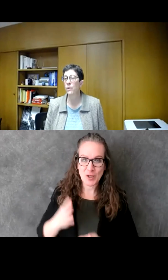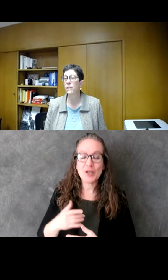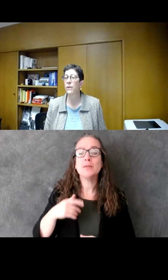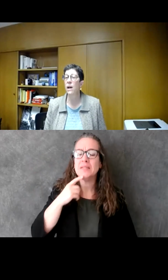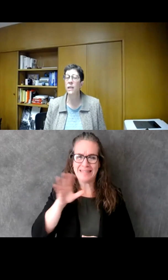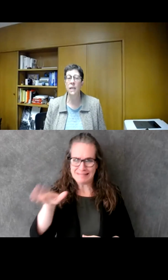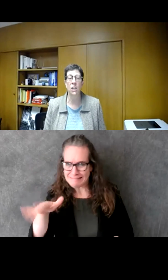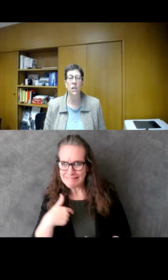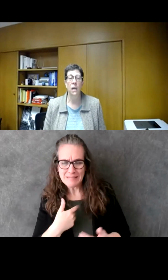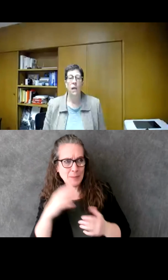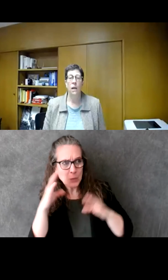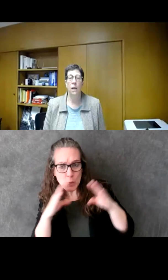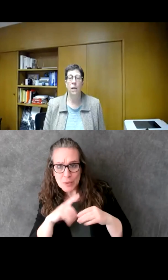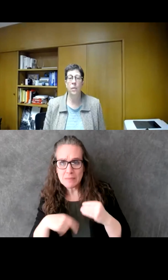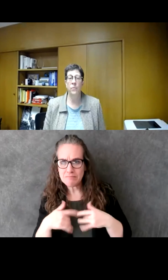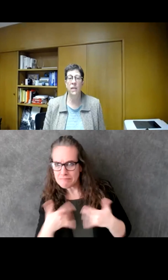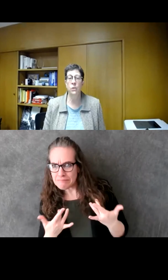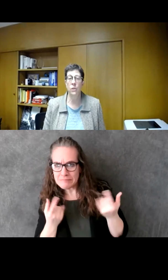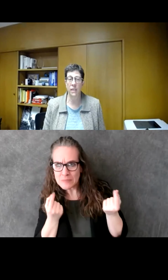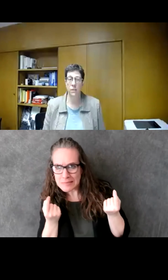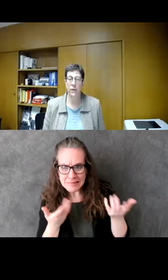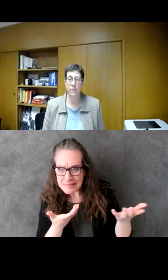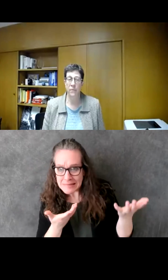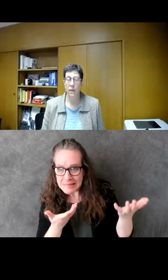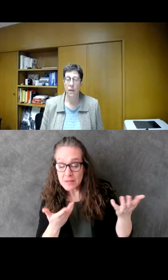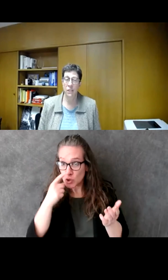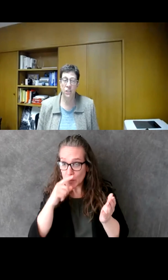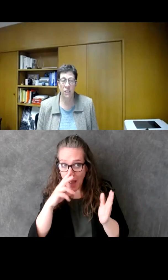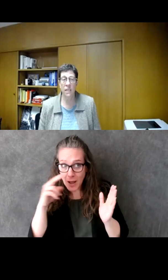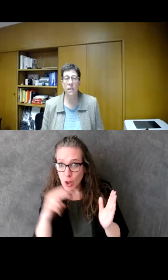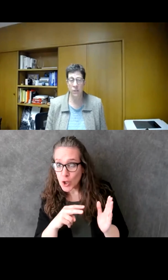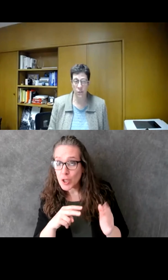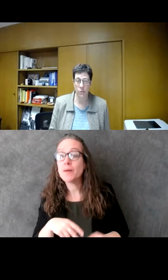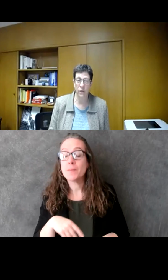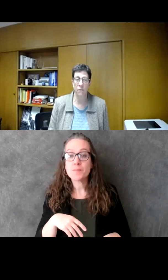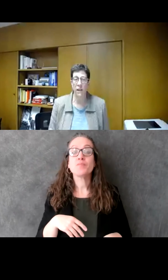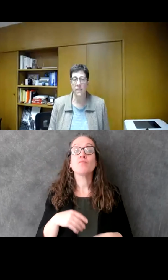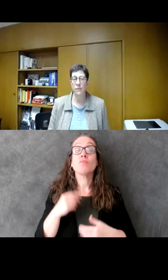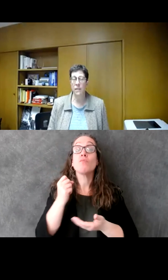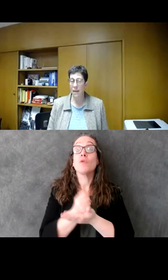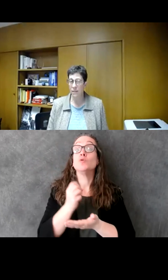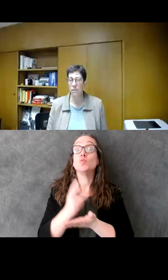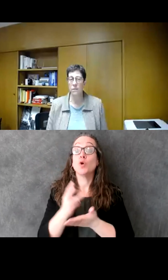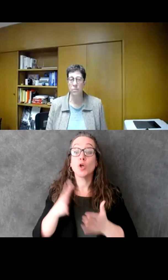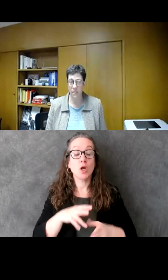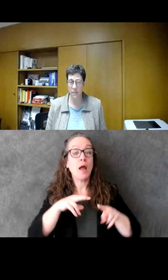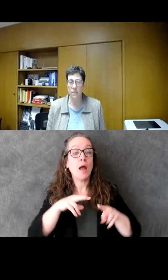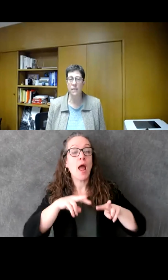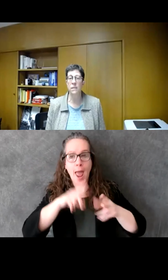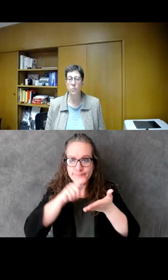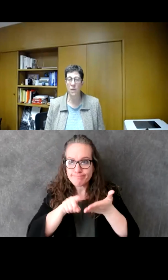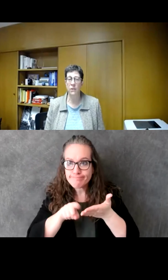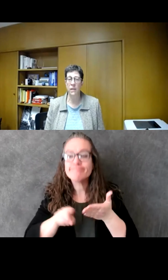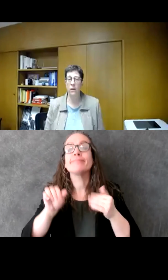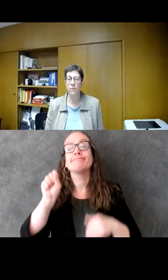worried about what's going on here. Can you look into it? And the social worker, finds out that yes, Mrs.